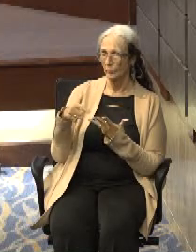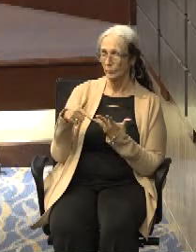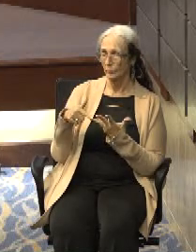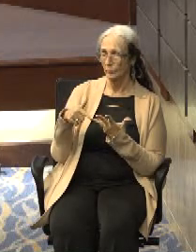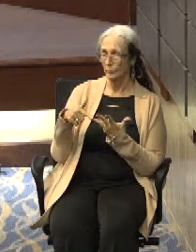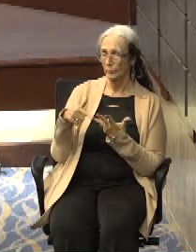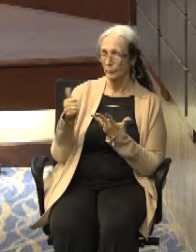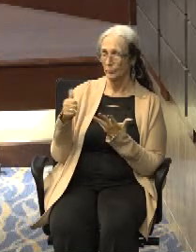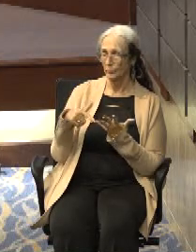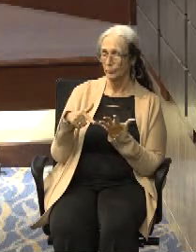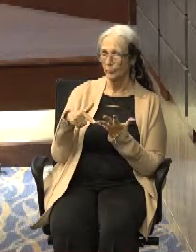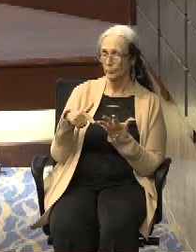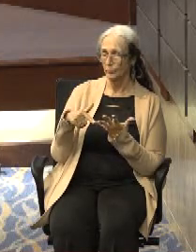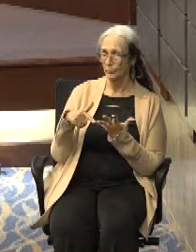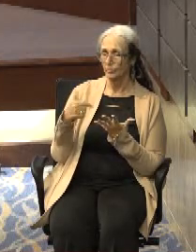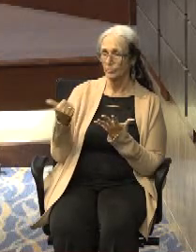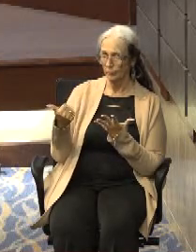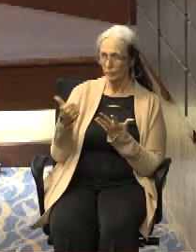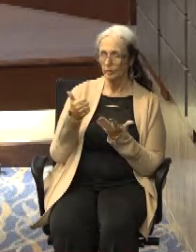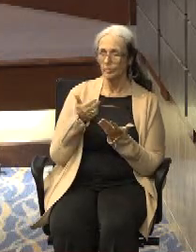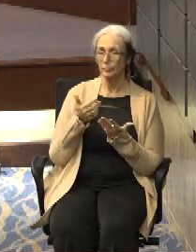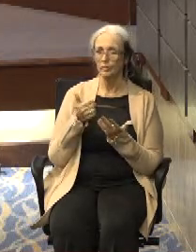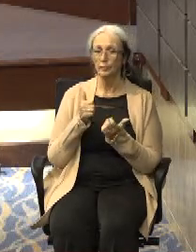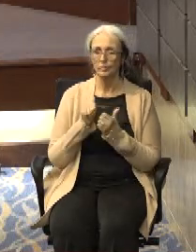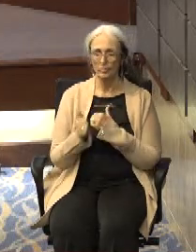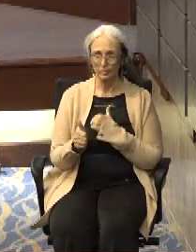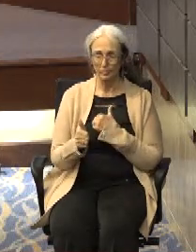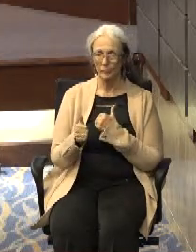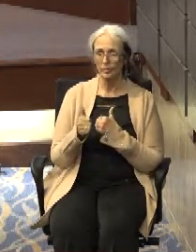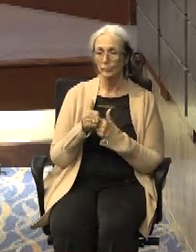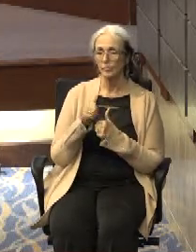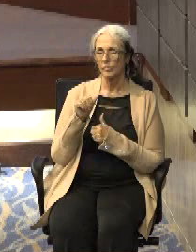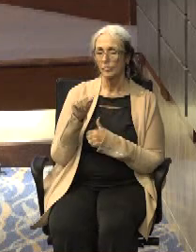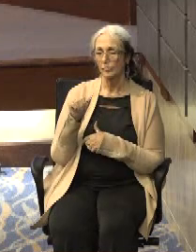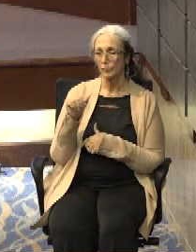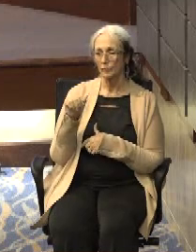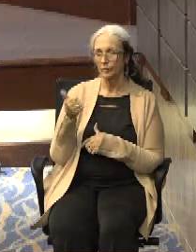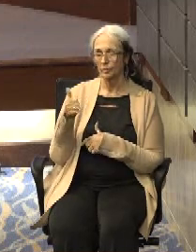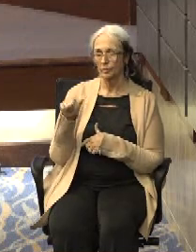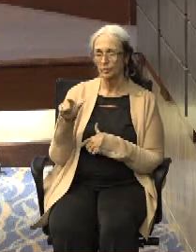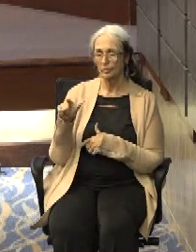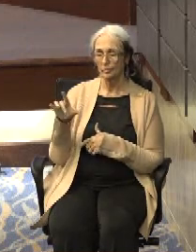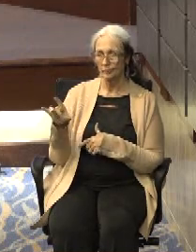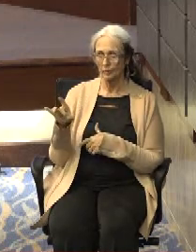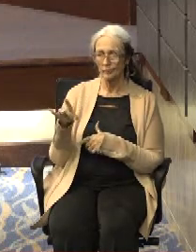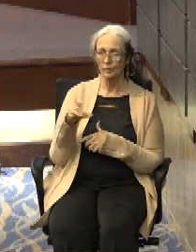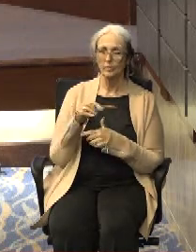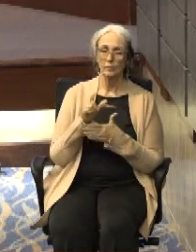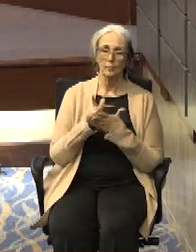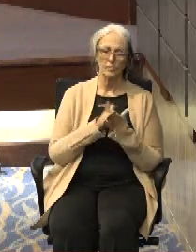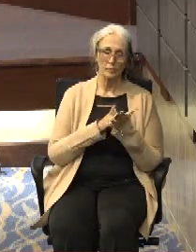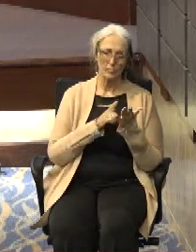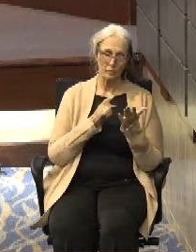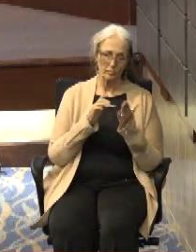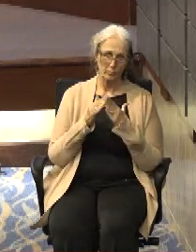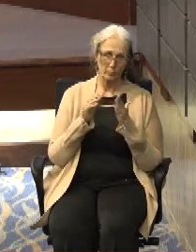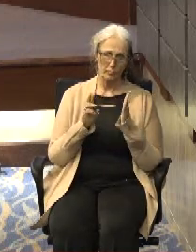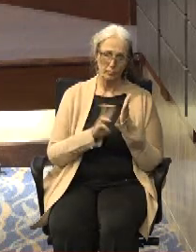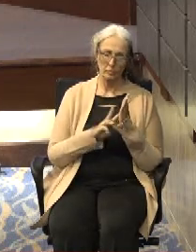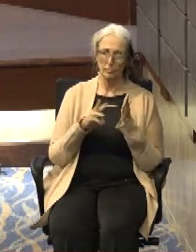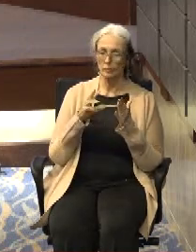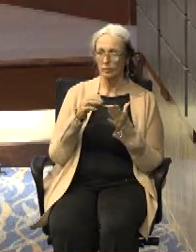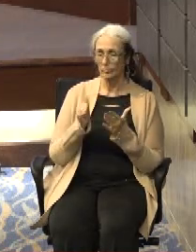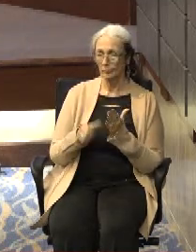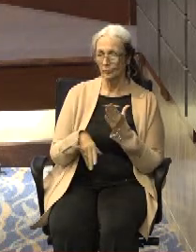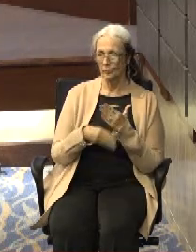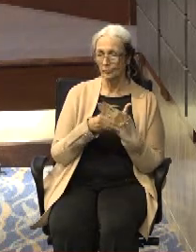Aye. Ewing? Yes. Meek? Yes. The motion carries. We'll move to ordinance 2023-1028. An ordinance of the City of Waco, Texas, providing the Code of Ordinances be amended